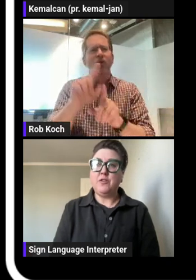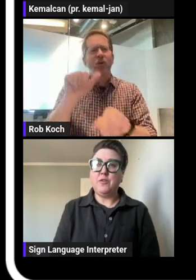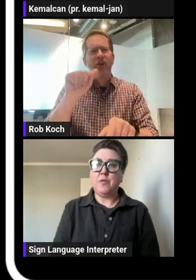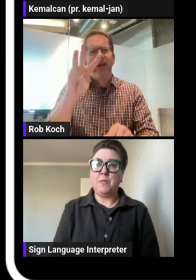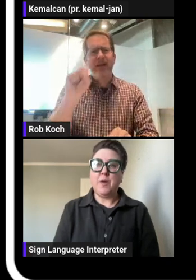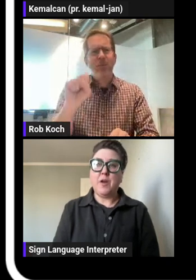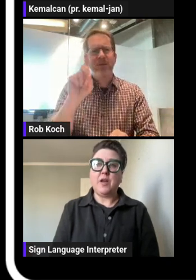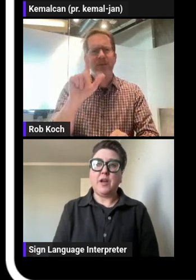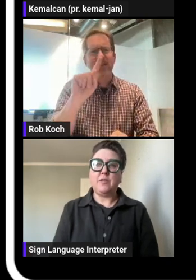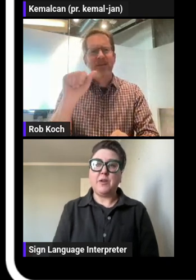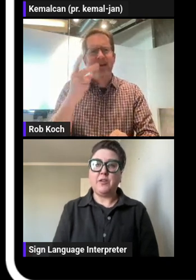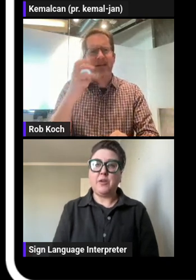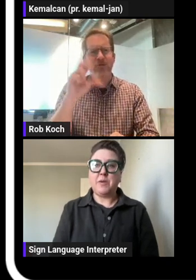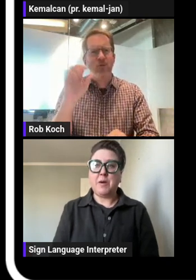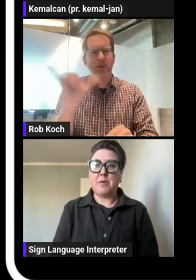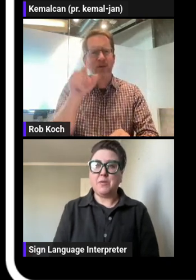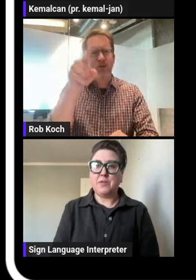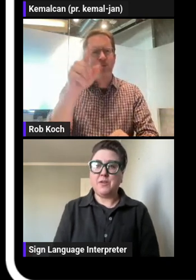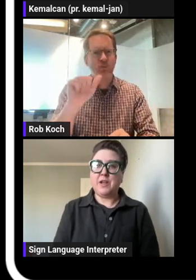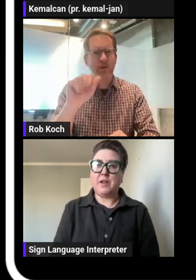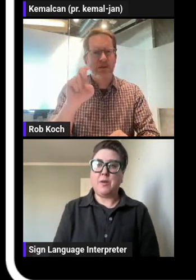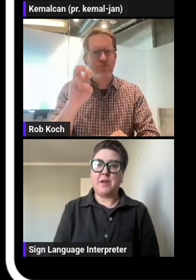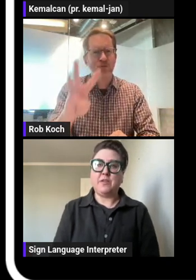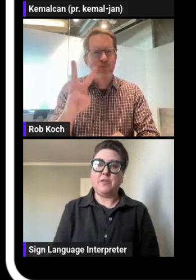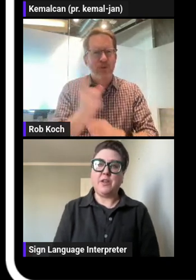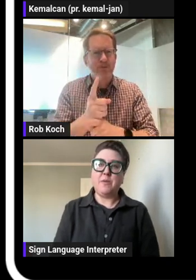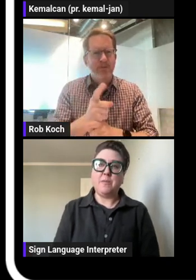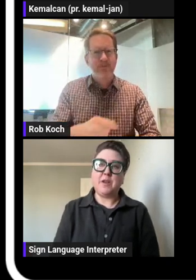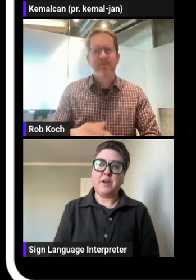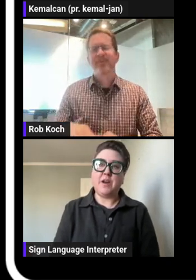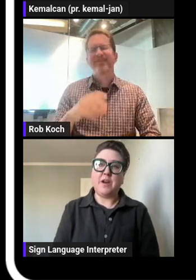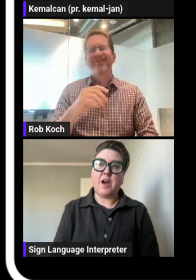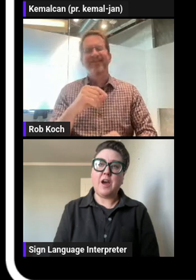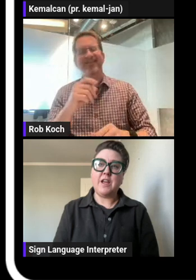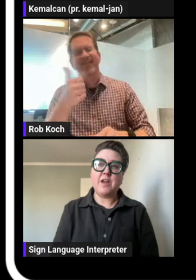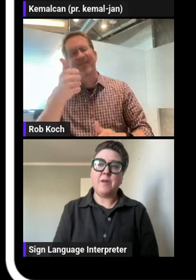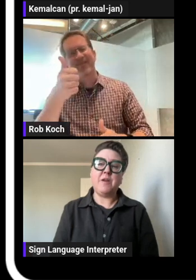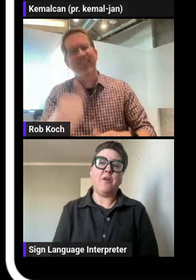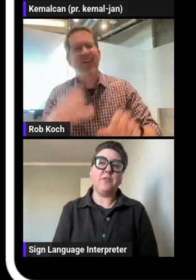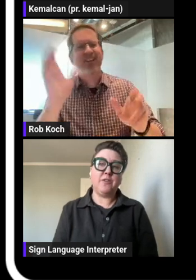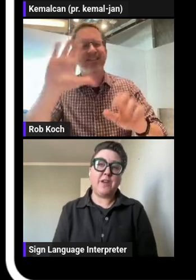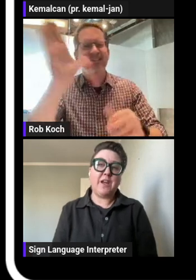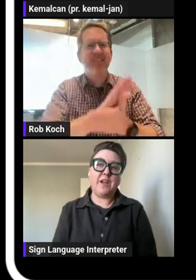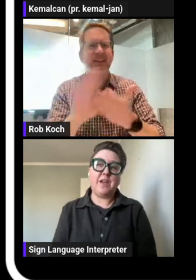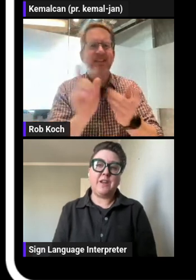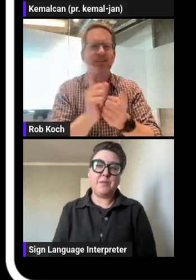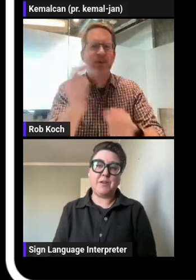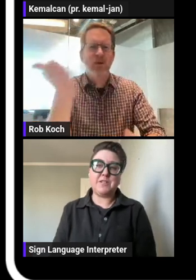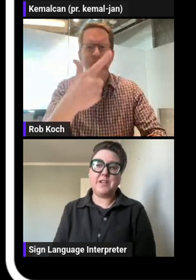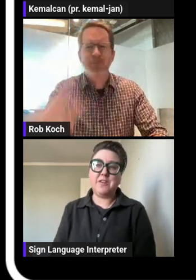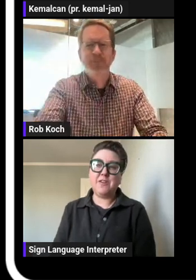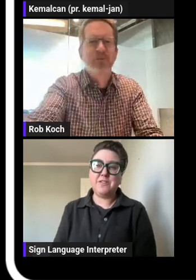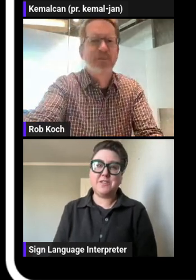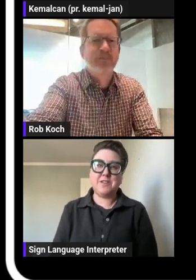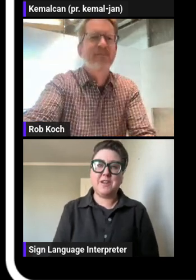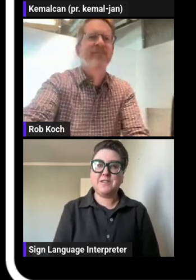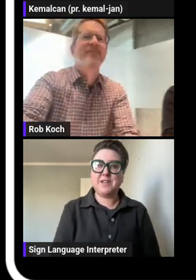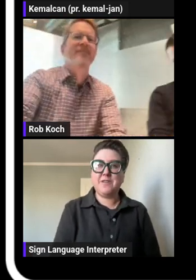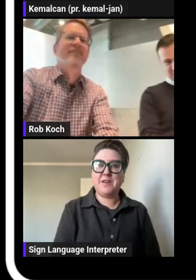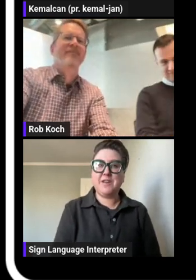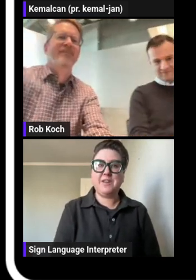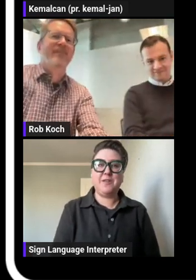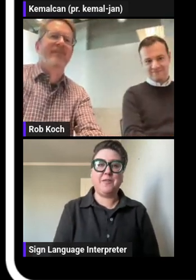I'm going to explain a little bit about what we're doing, and then I'll pass it over to him. But I am also a AWS data hero,